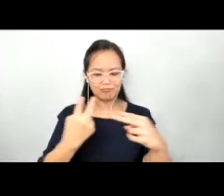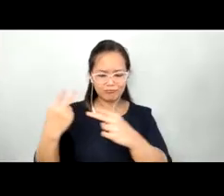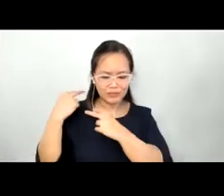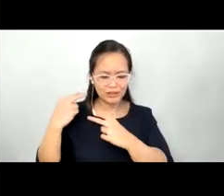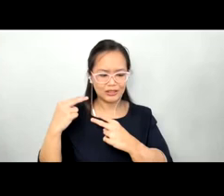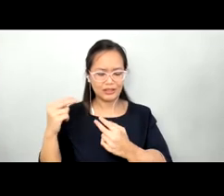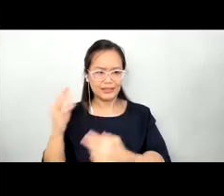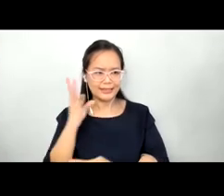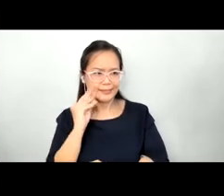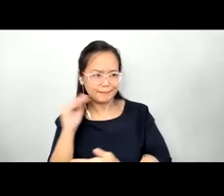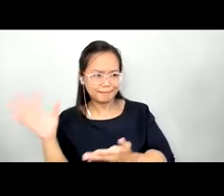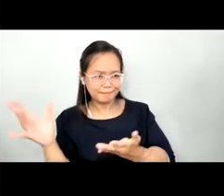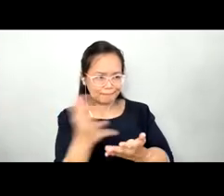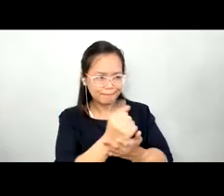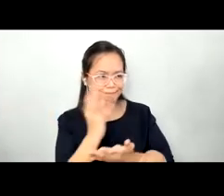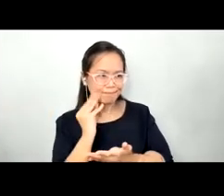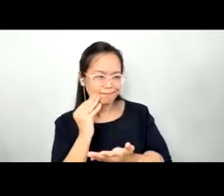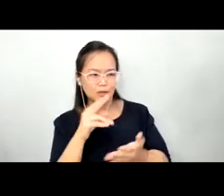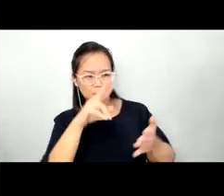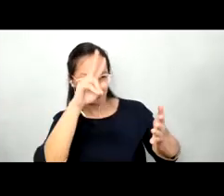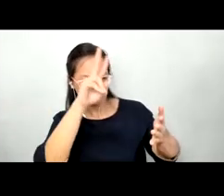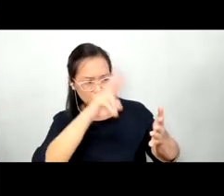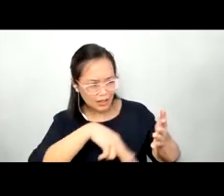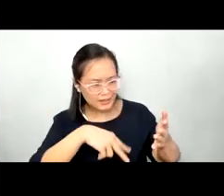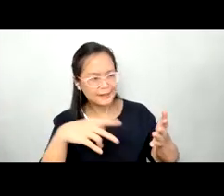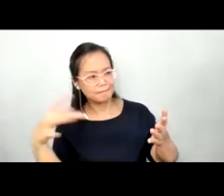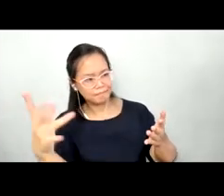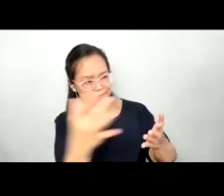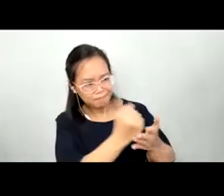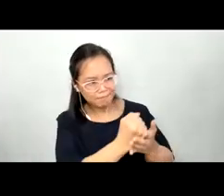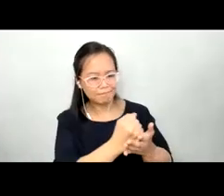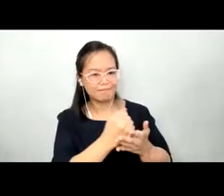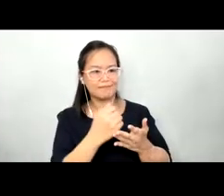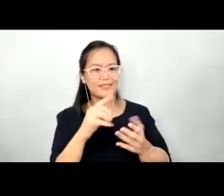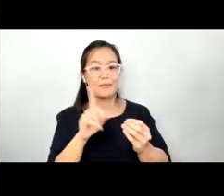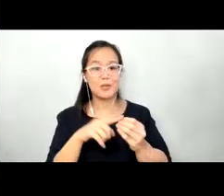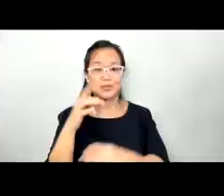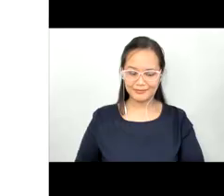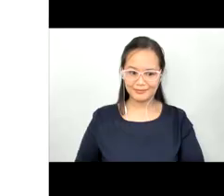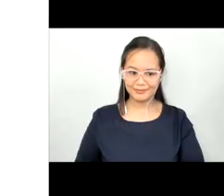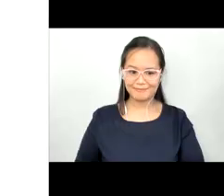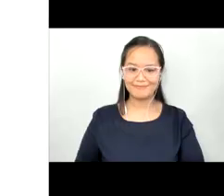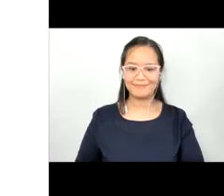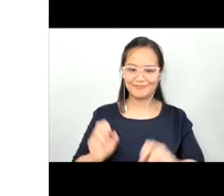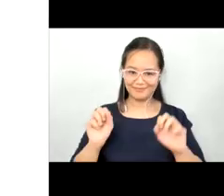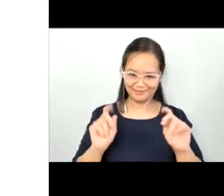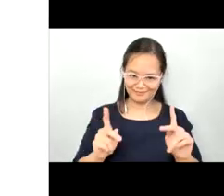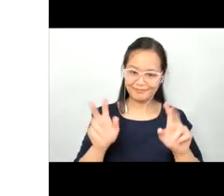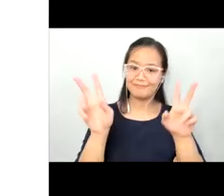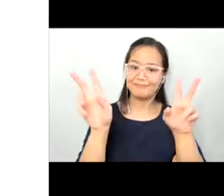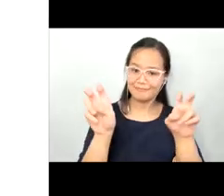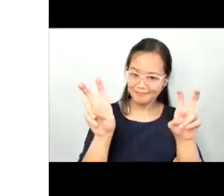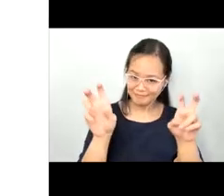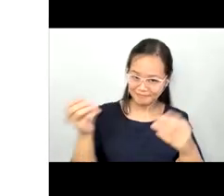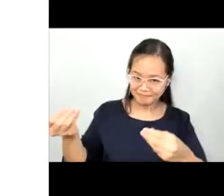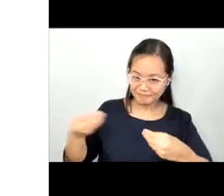of experiences as well as things that I have read and learned about sensitivity. Okay, so the topic that